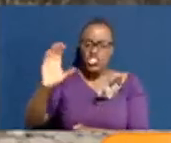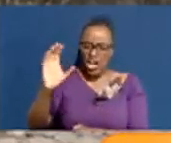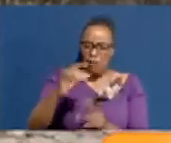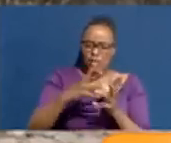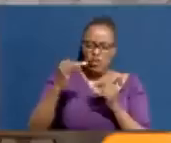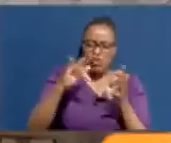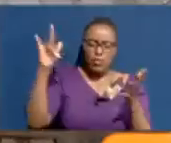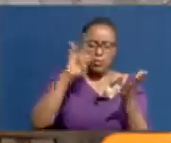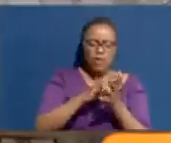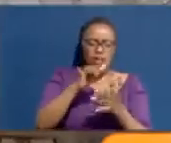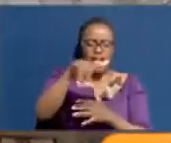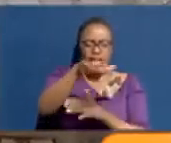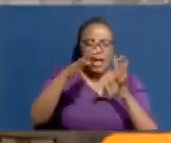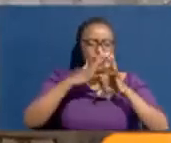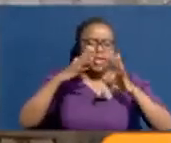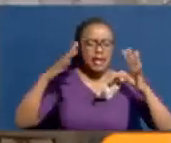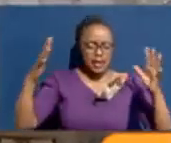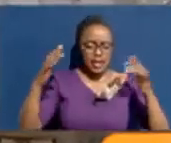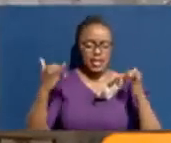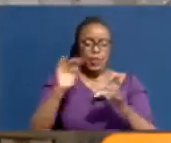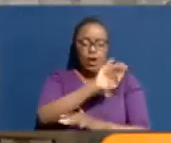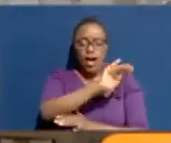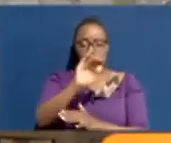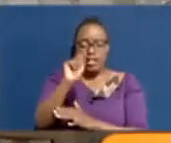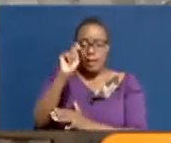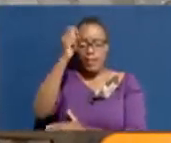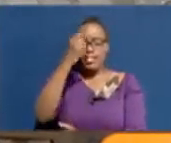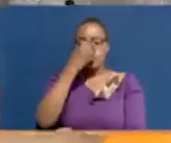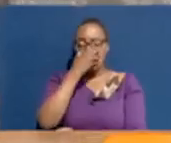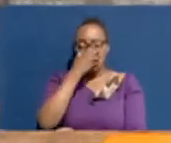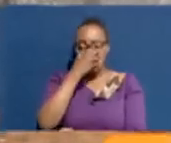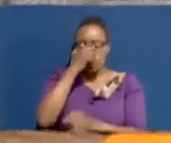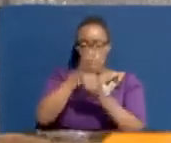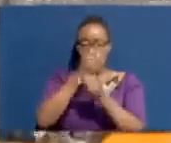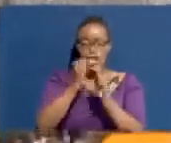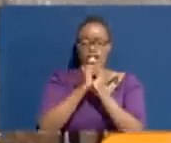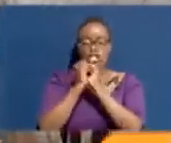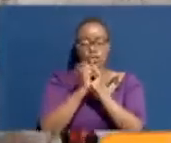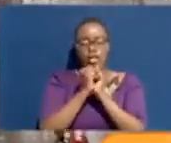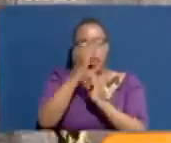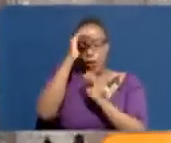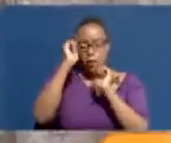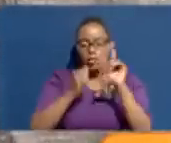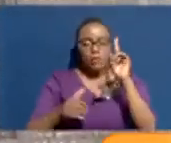airport kuna estate kubwa pale. Stakeholders are now appealing to President William Ruto to work together in order to